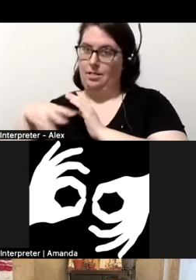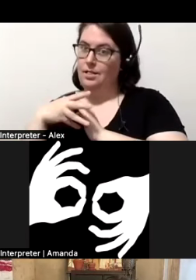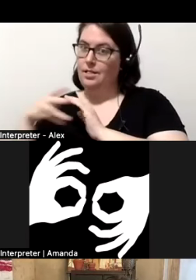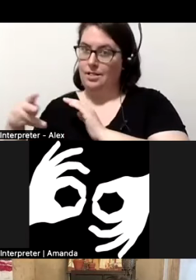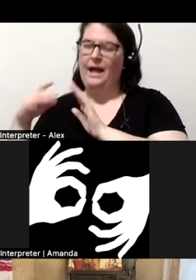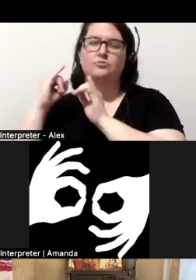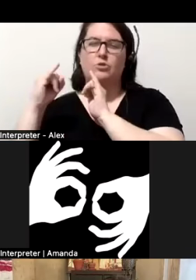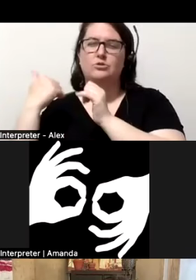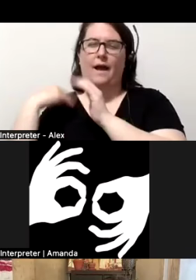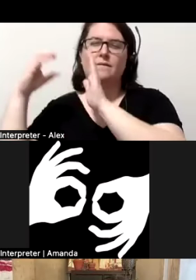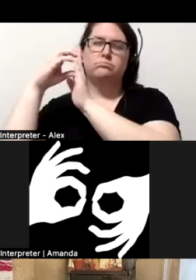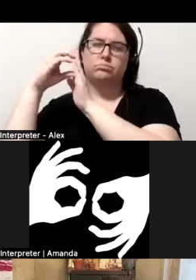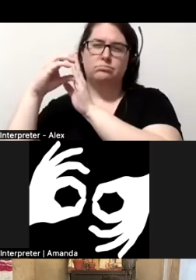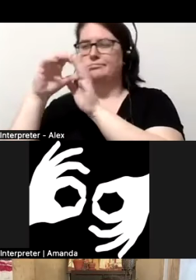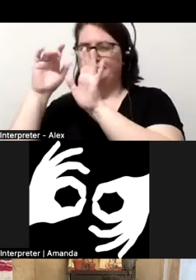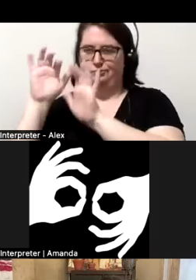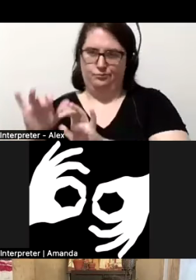instructions and details on the form.